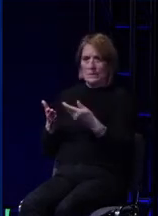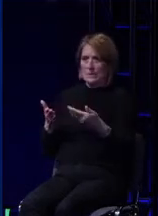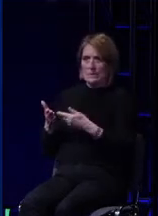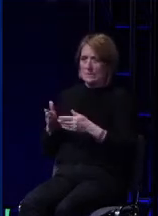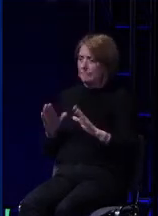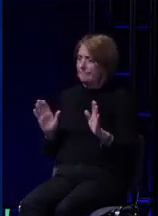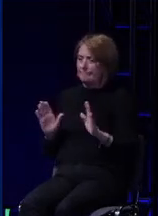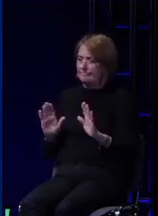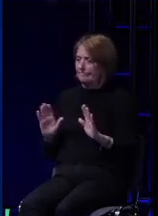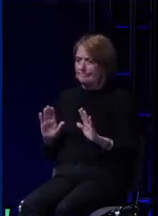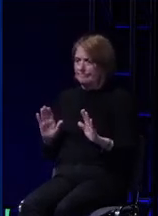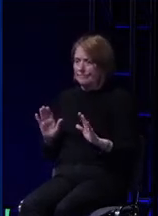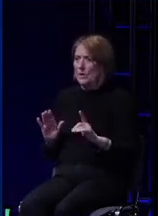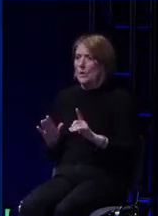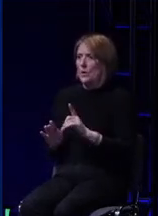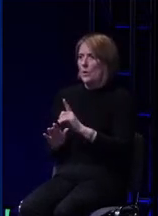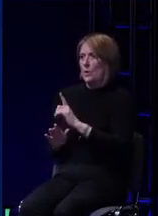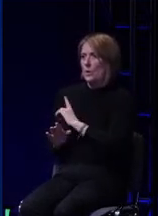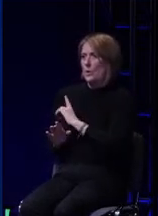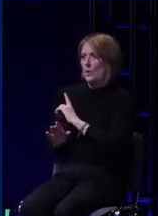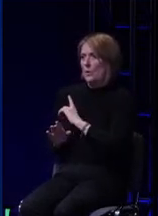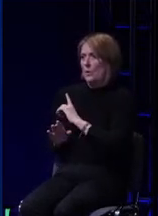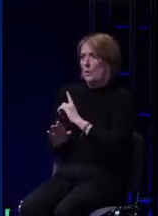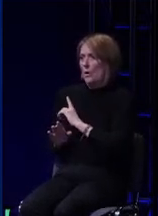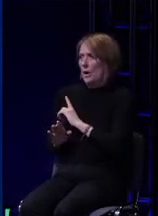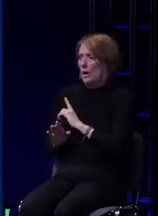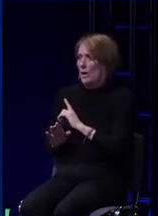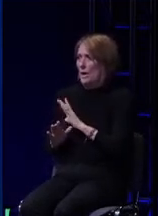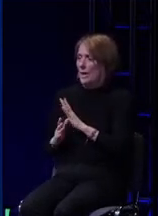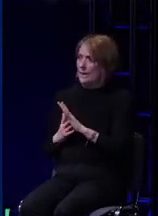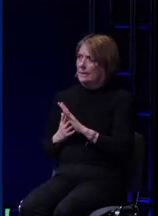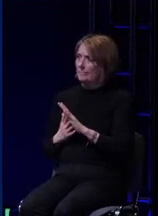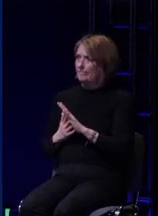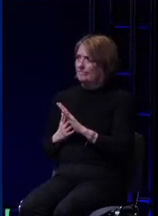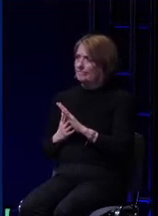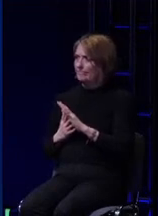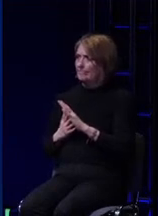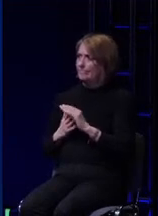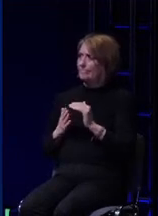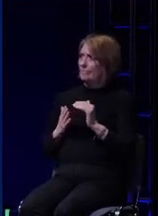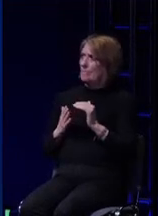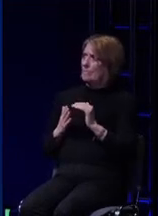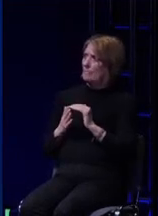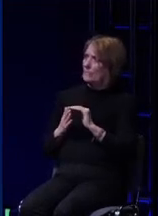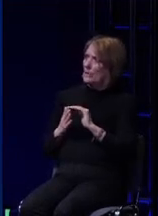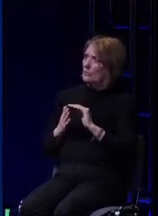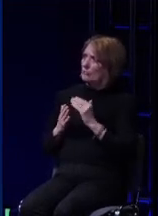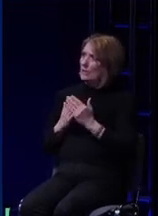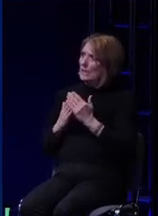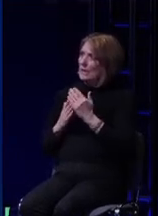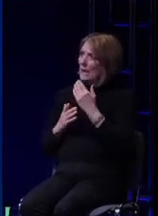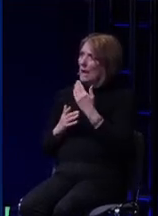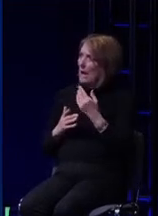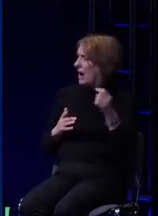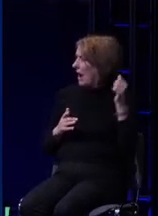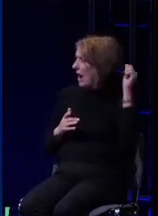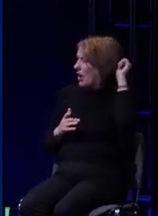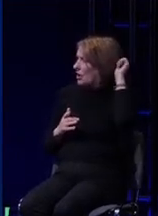Really? And that isn't a sort of conscious thing. I think it's very much an unconscious approach.